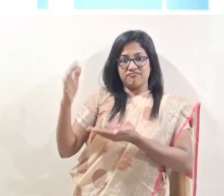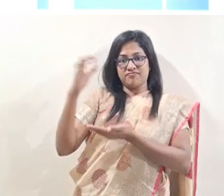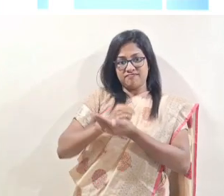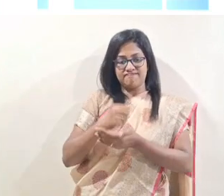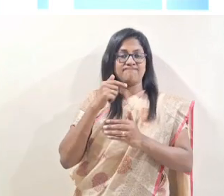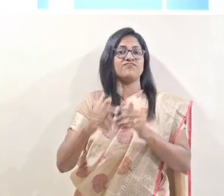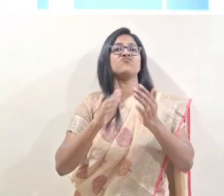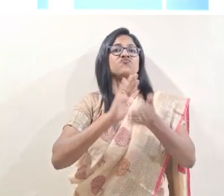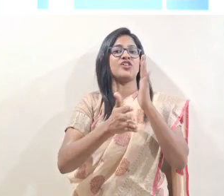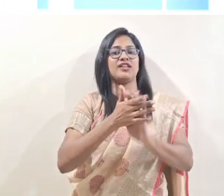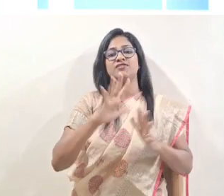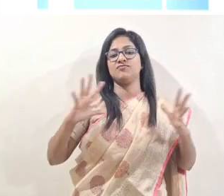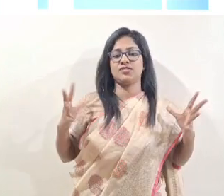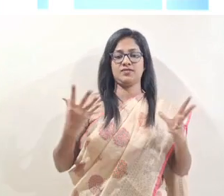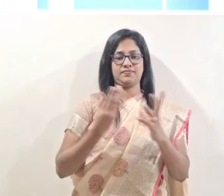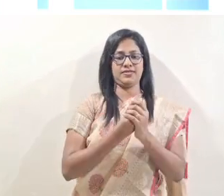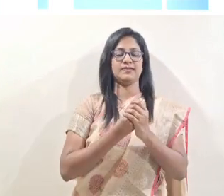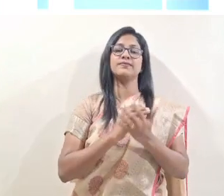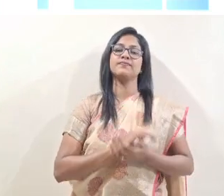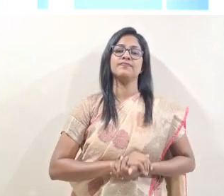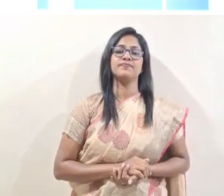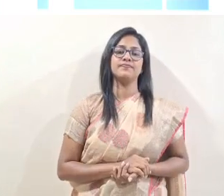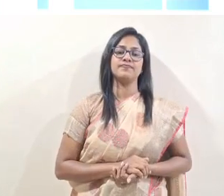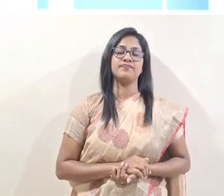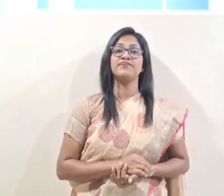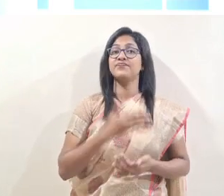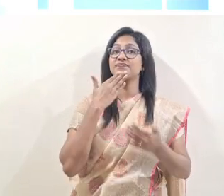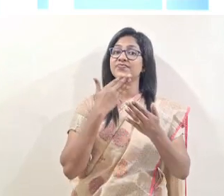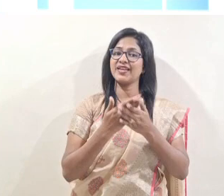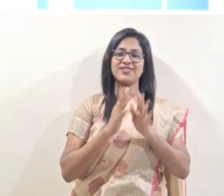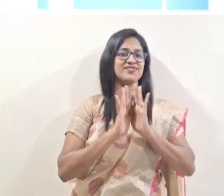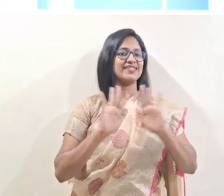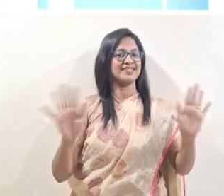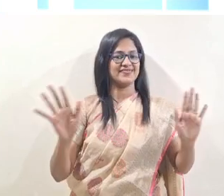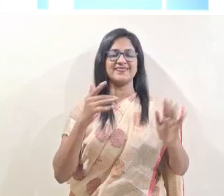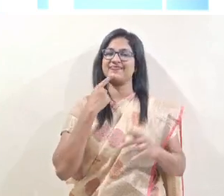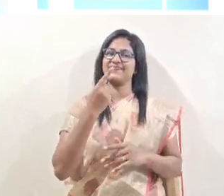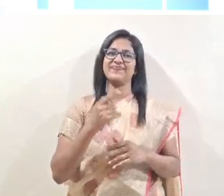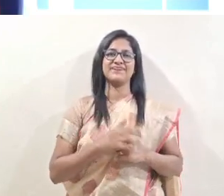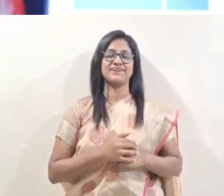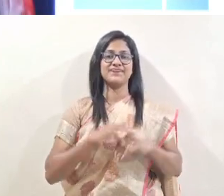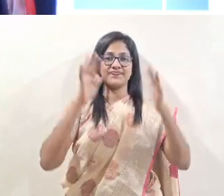face this challenge combinedly. Thank you. That's all I have to say.